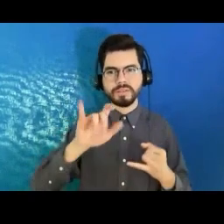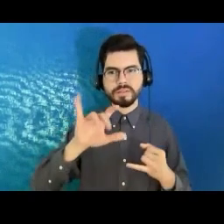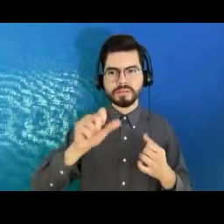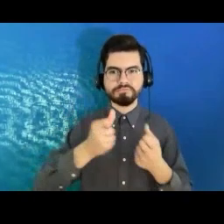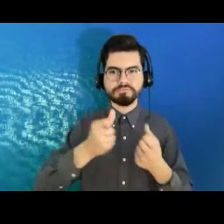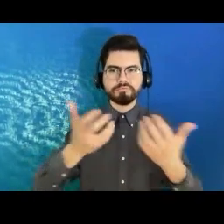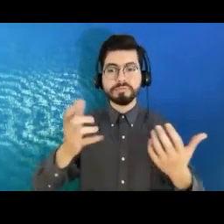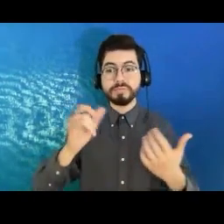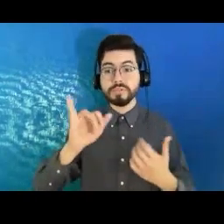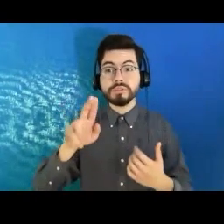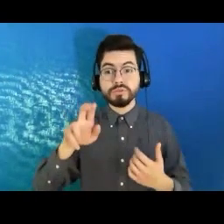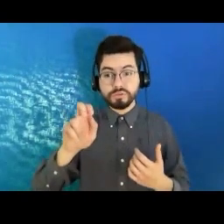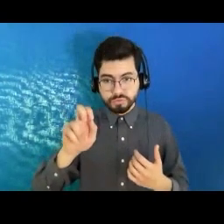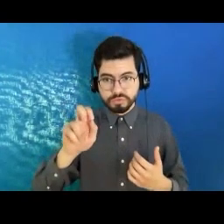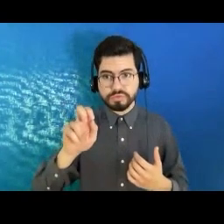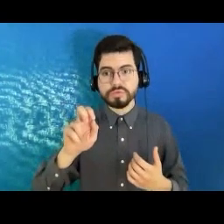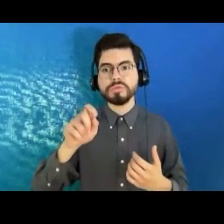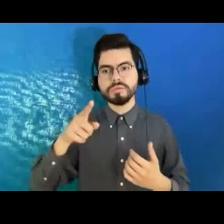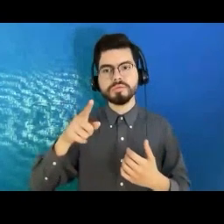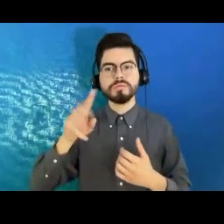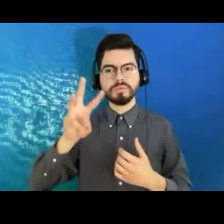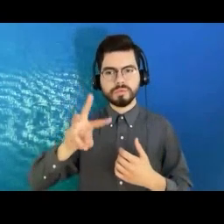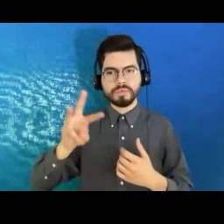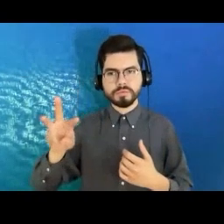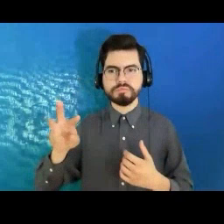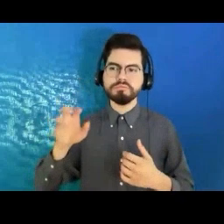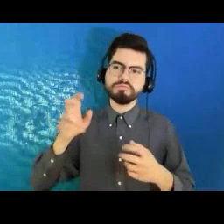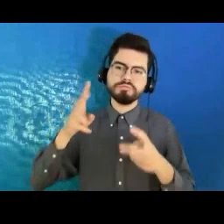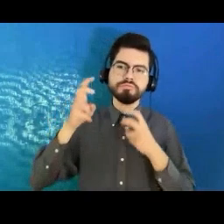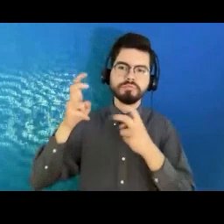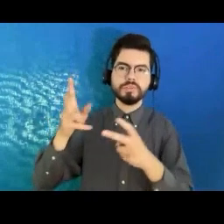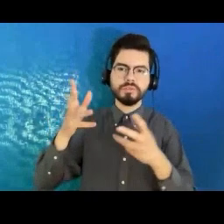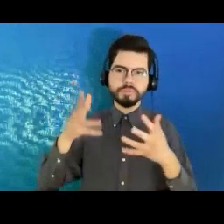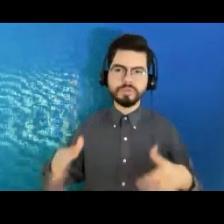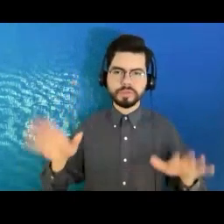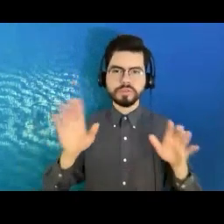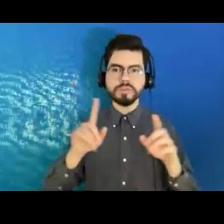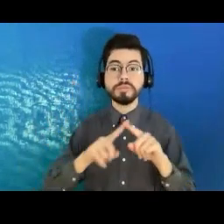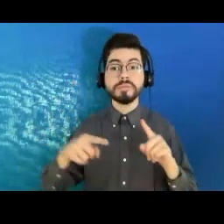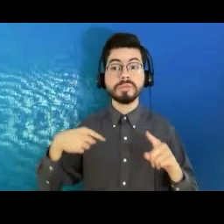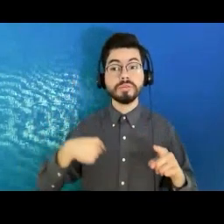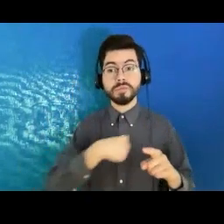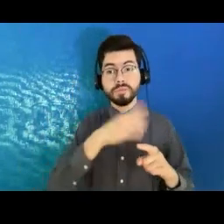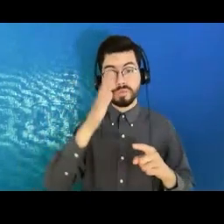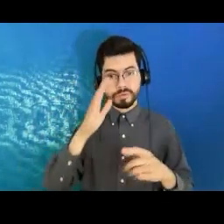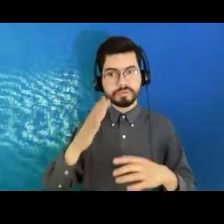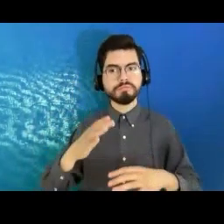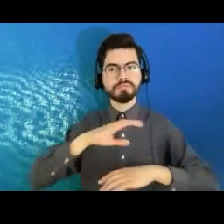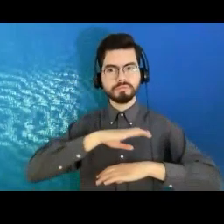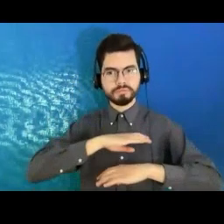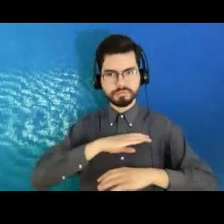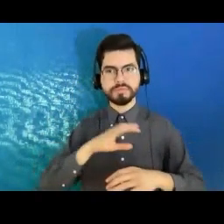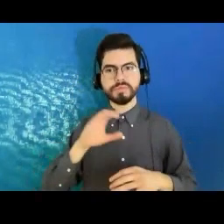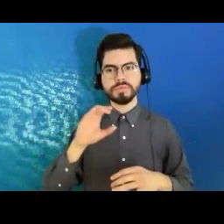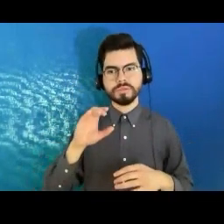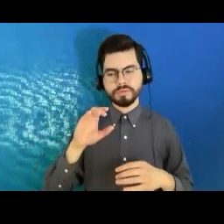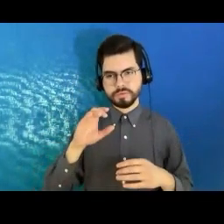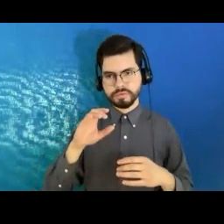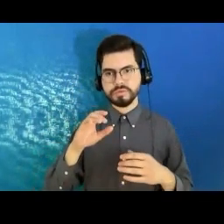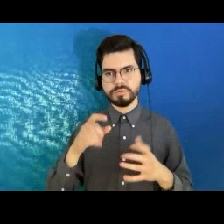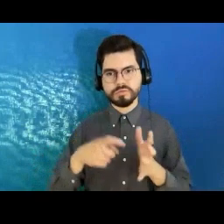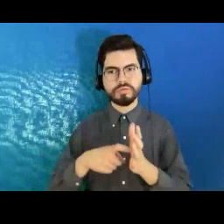It's on the web. You can look at the draft. But essentially, we're going to continue to meet the obligations under the IBMP as